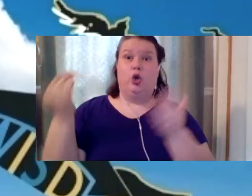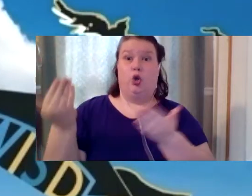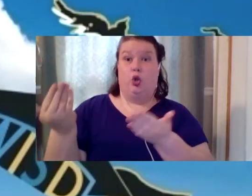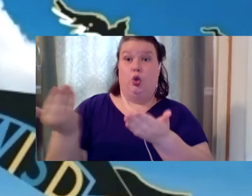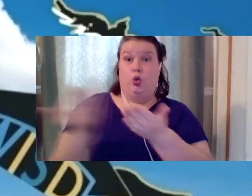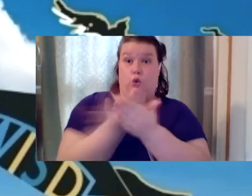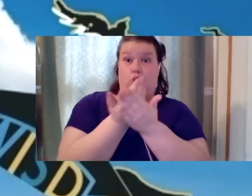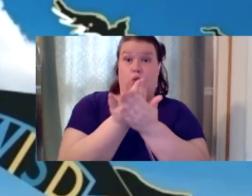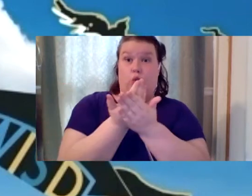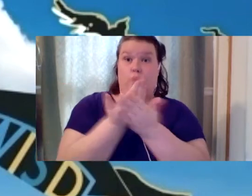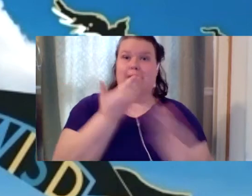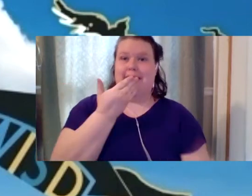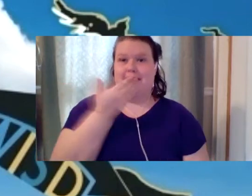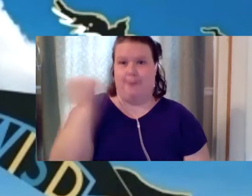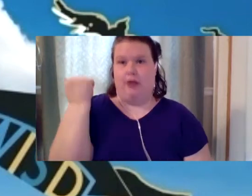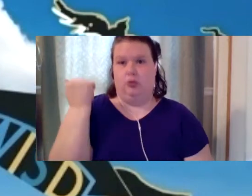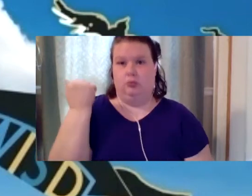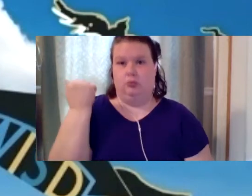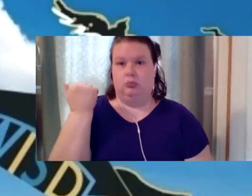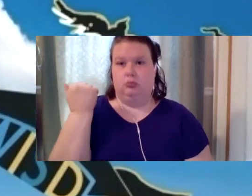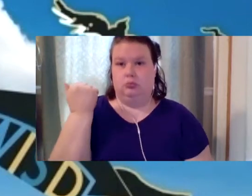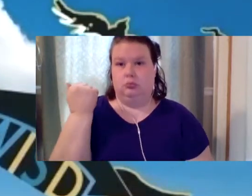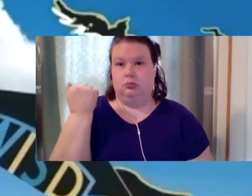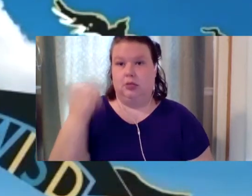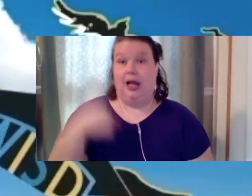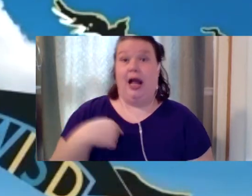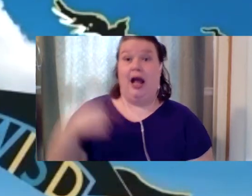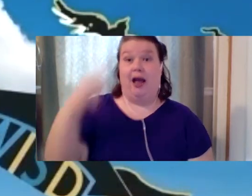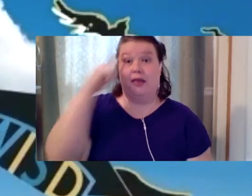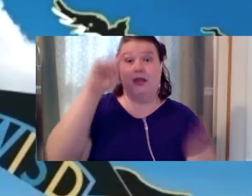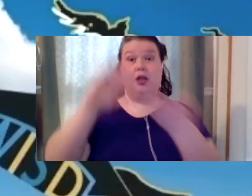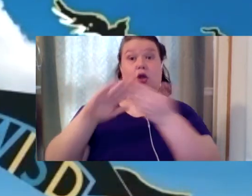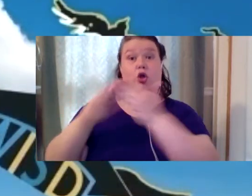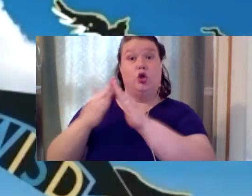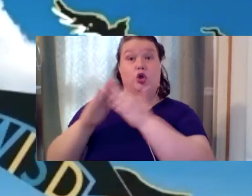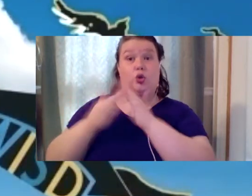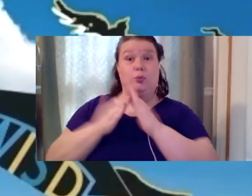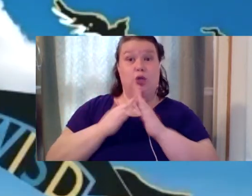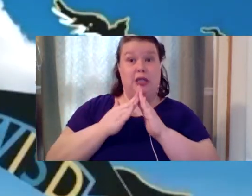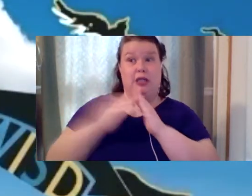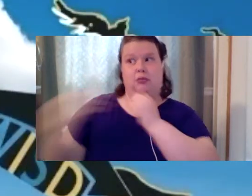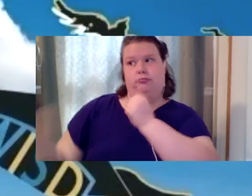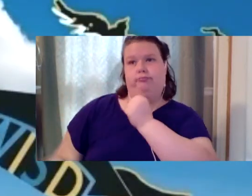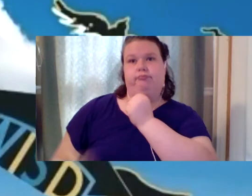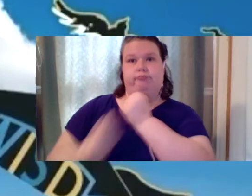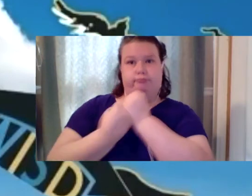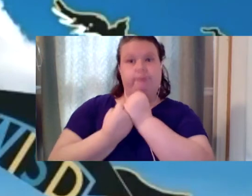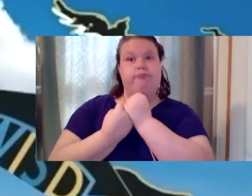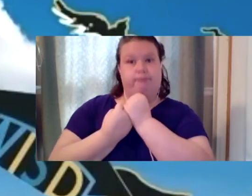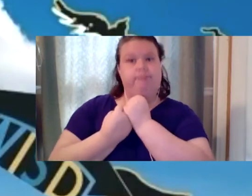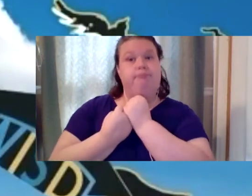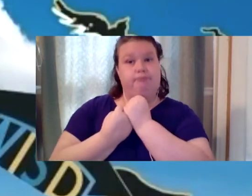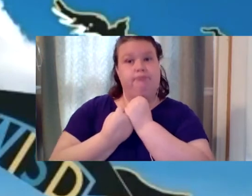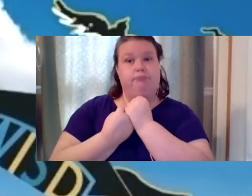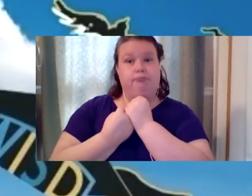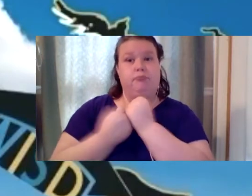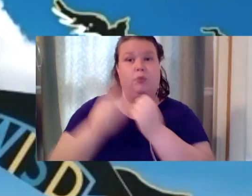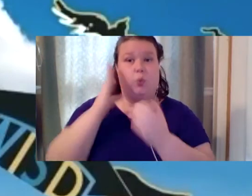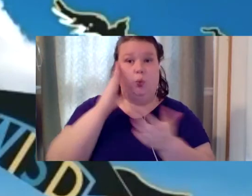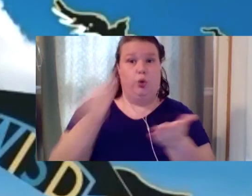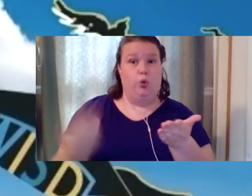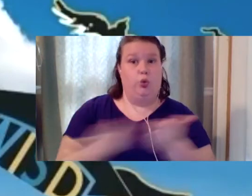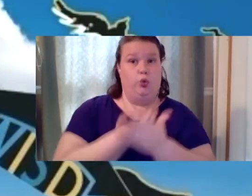there's good support from the community to look at putting packages together that will support new. But